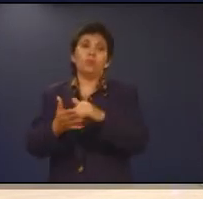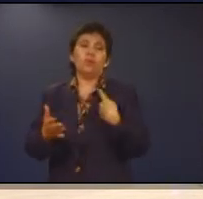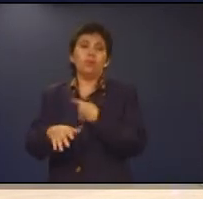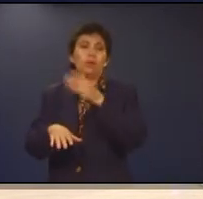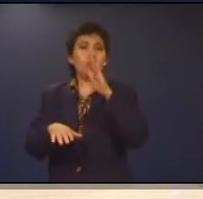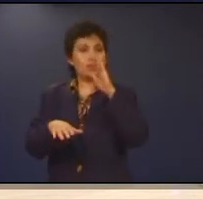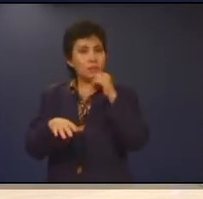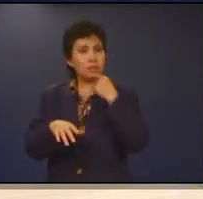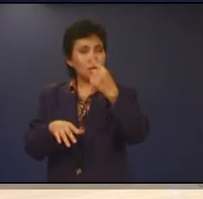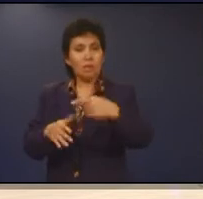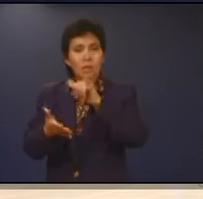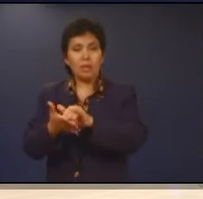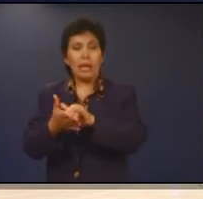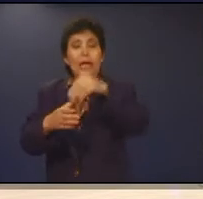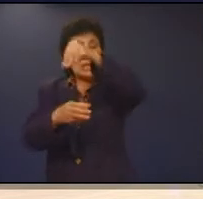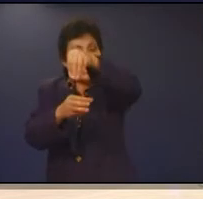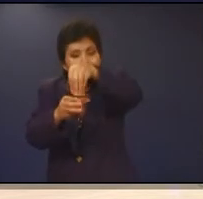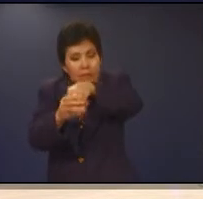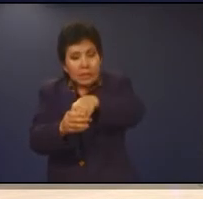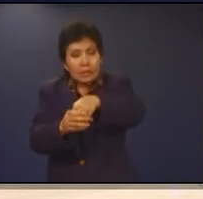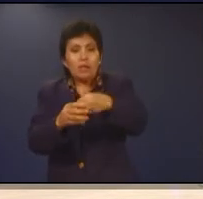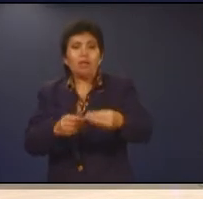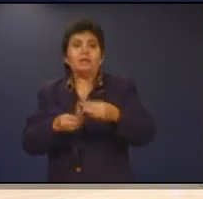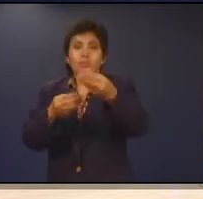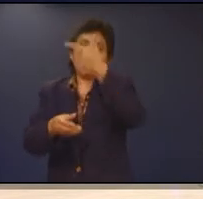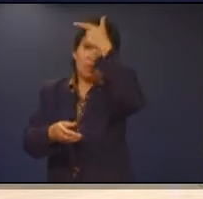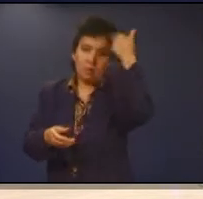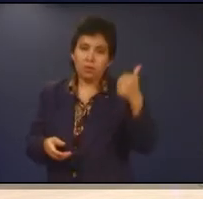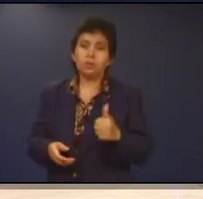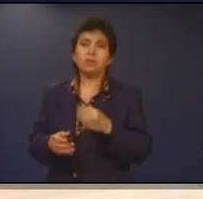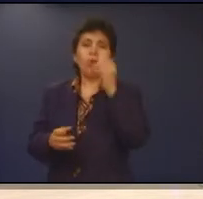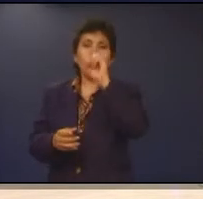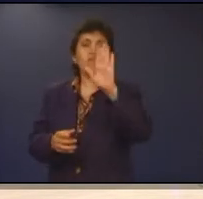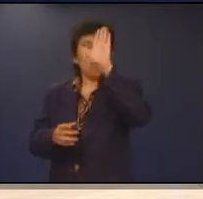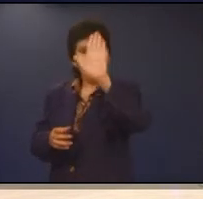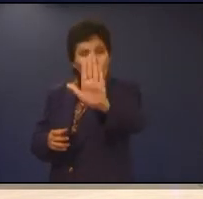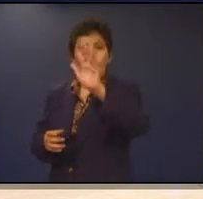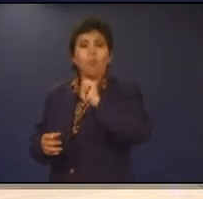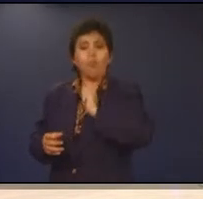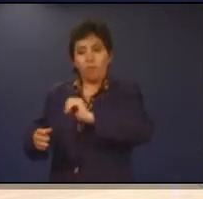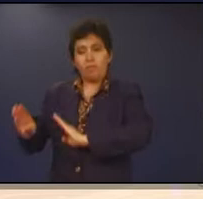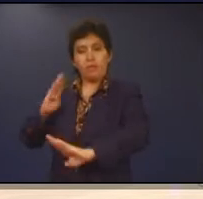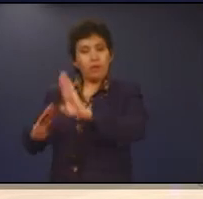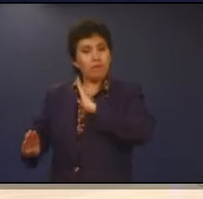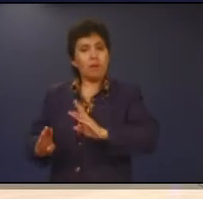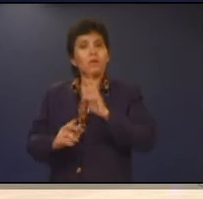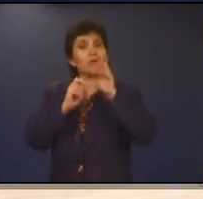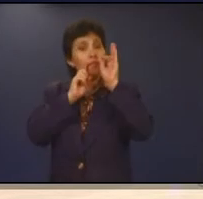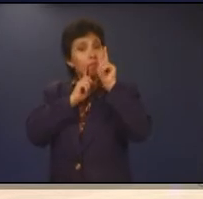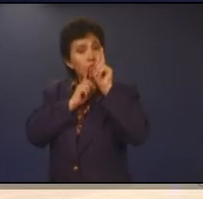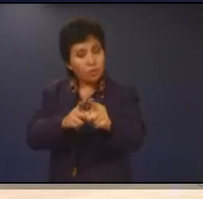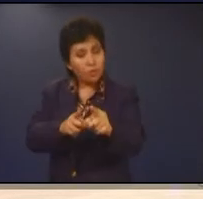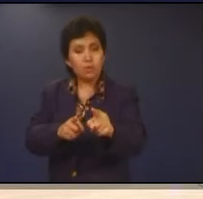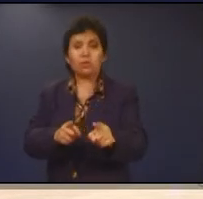case, we call it the internal attribution, meaning it's because of your own behavior that resulted